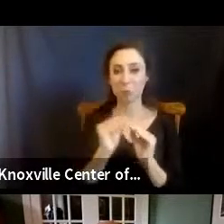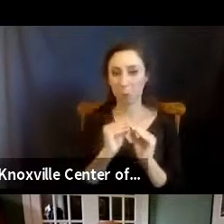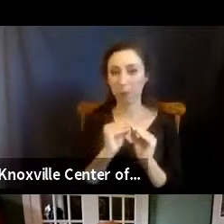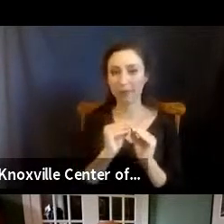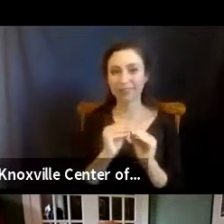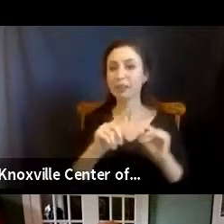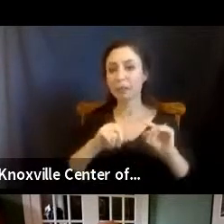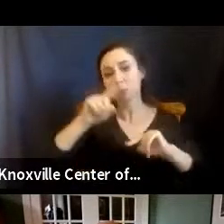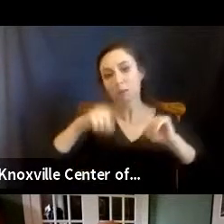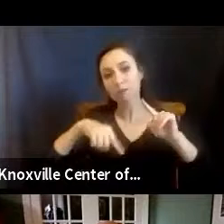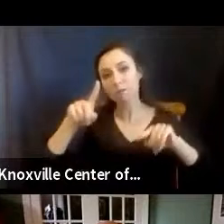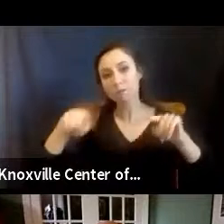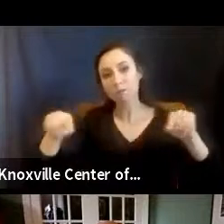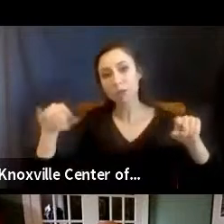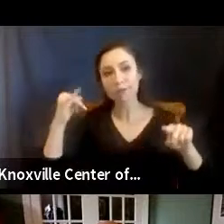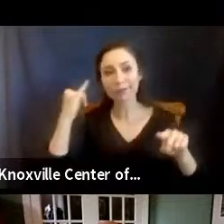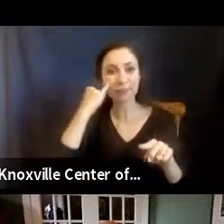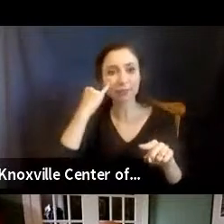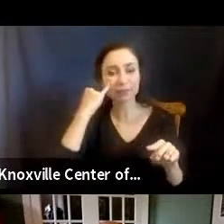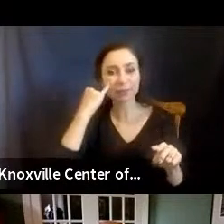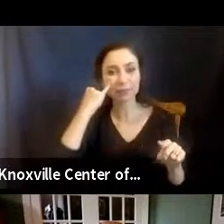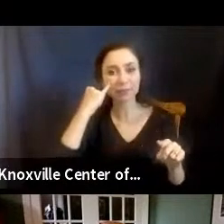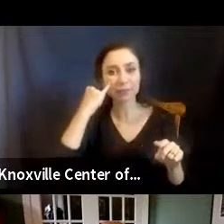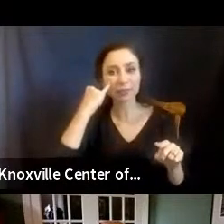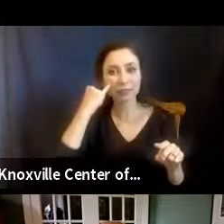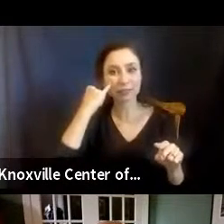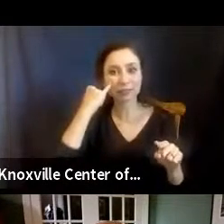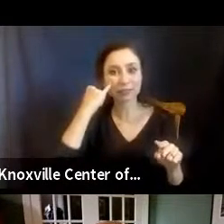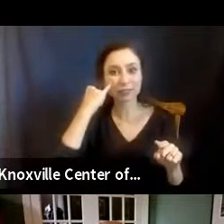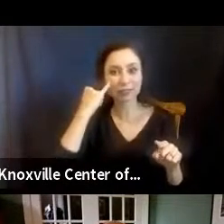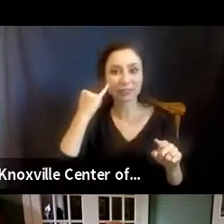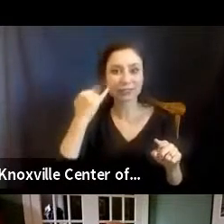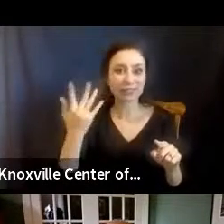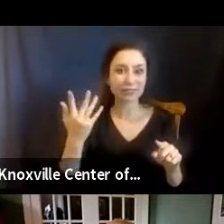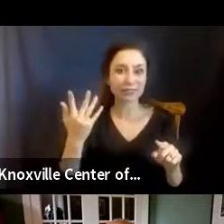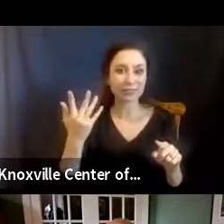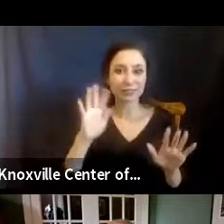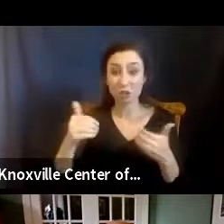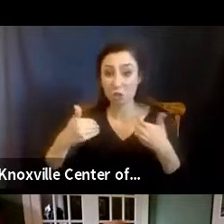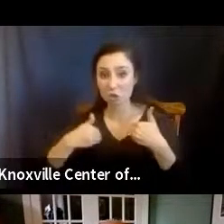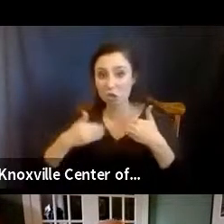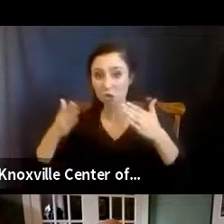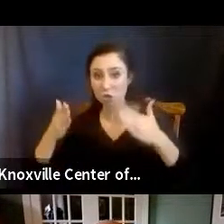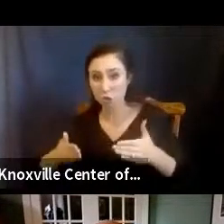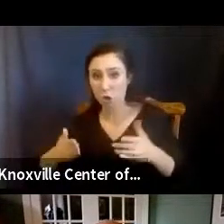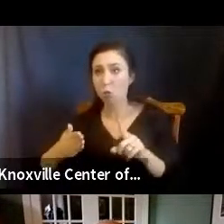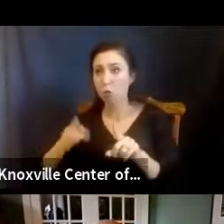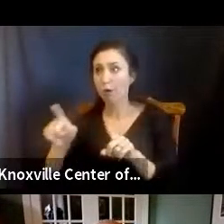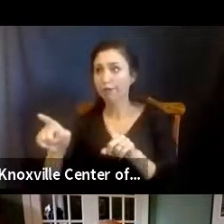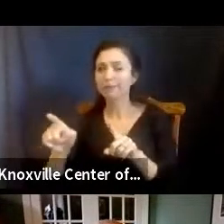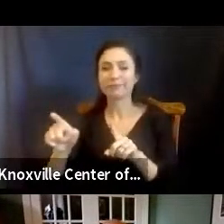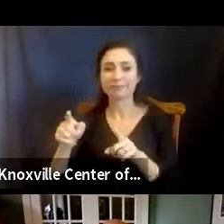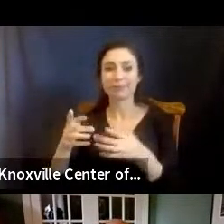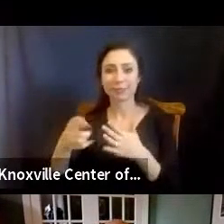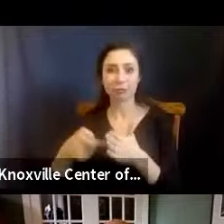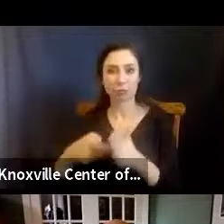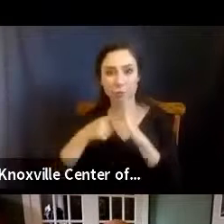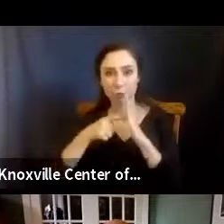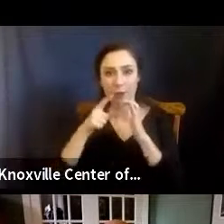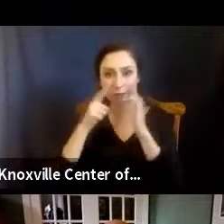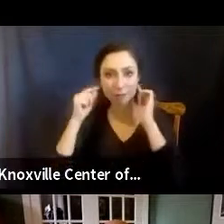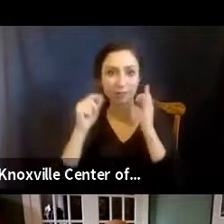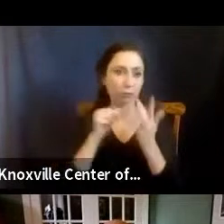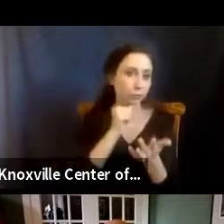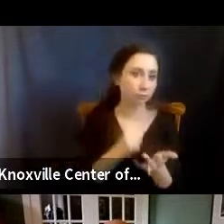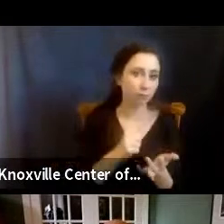it varies whether a business owner is enforcing mask wearing or not. Most